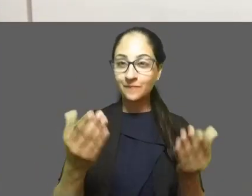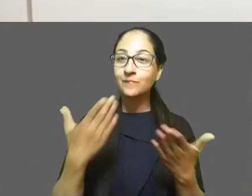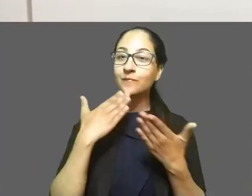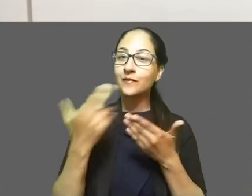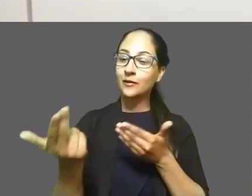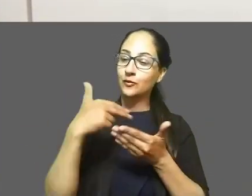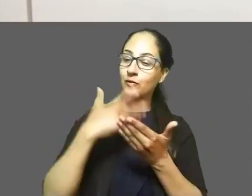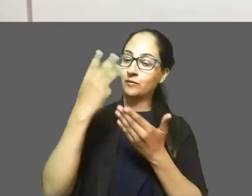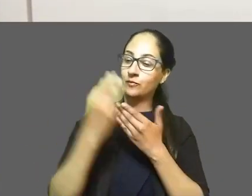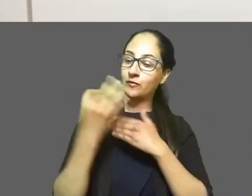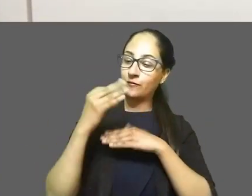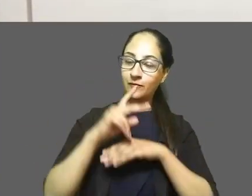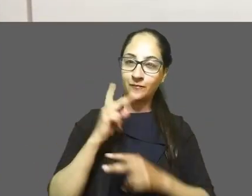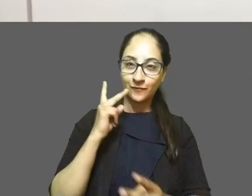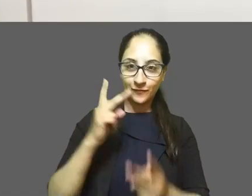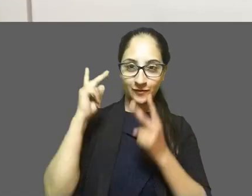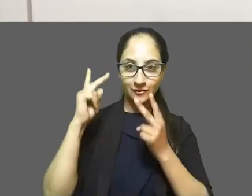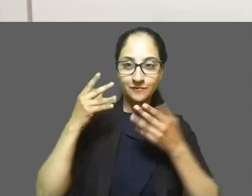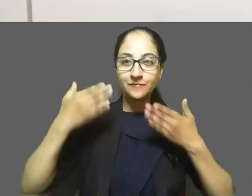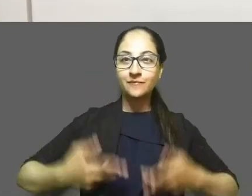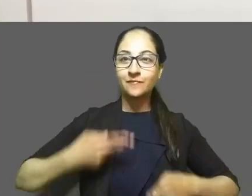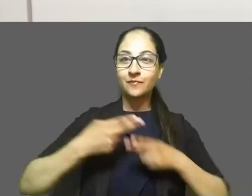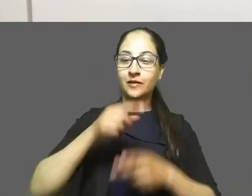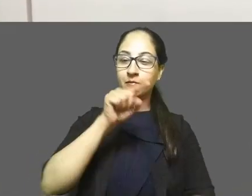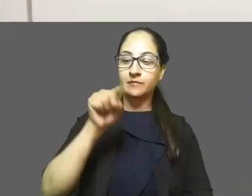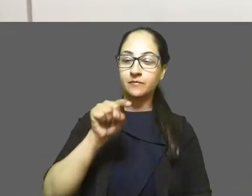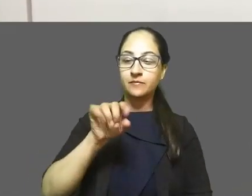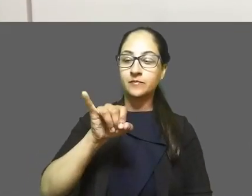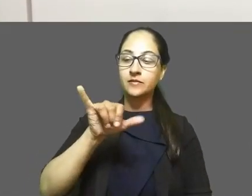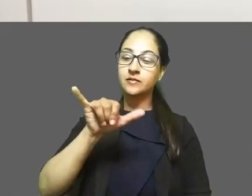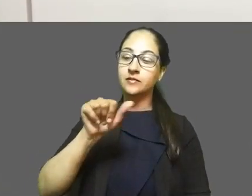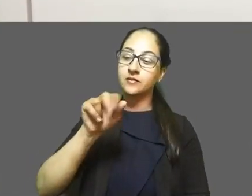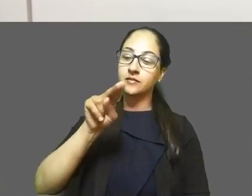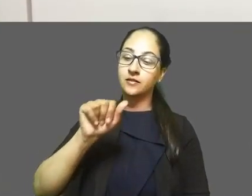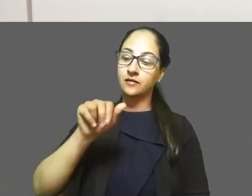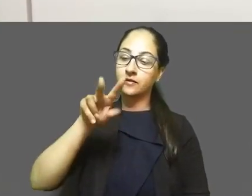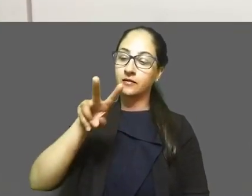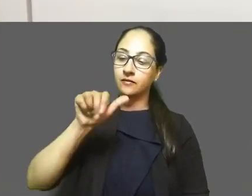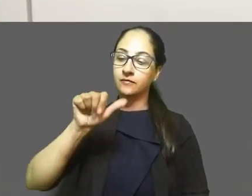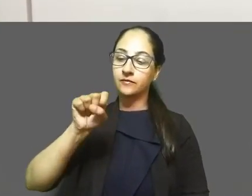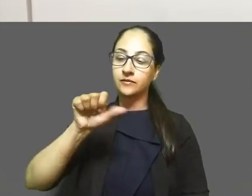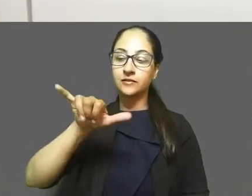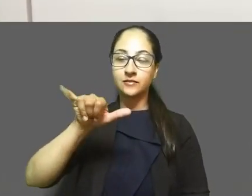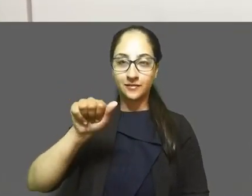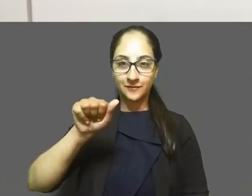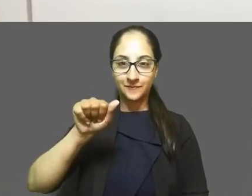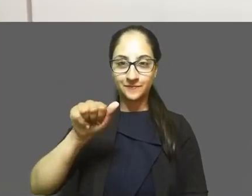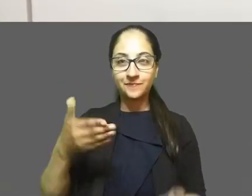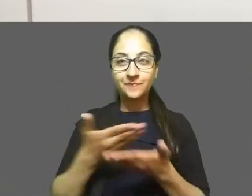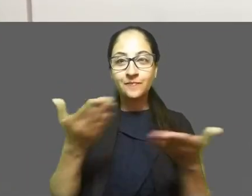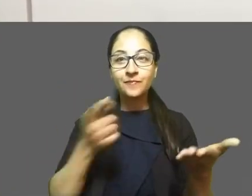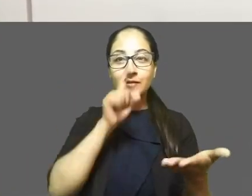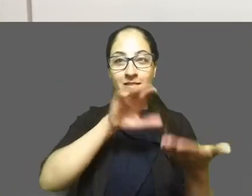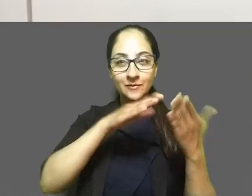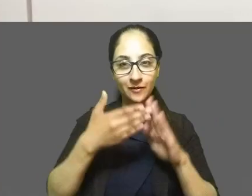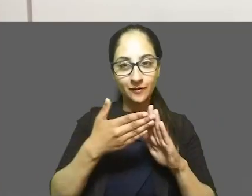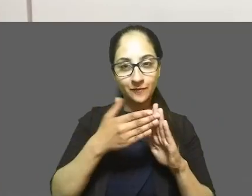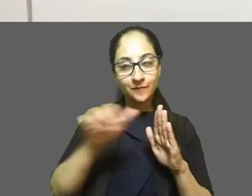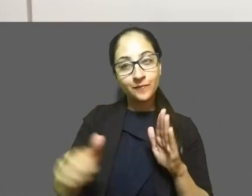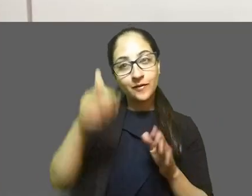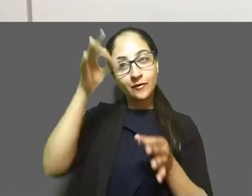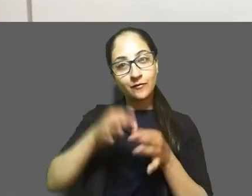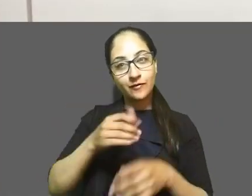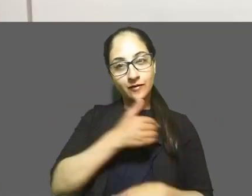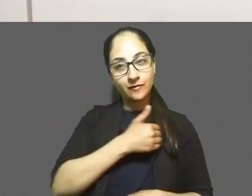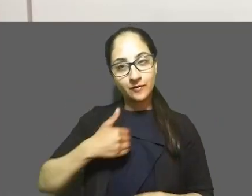Friday Night Reflections. My name is Ziana Basaya, and I'd like to extend a special welcome to all of our Jamaati members, multi-faith